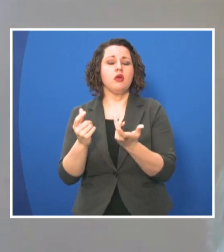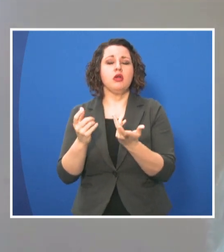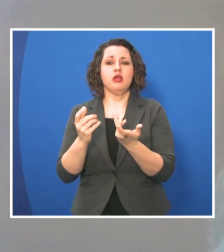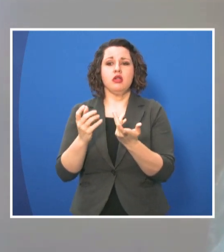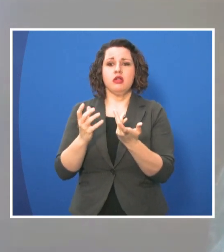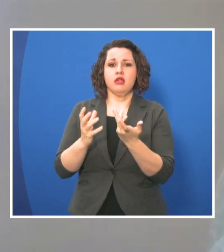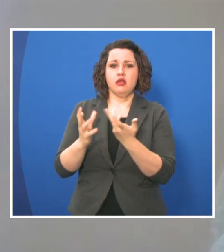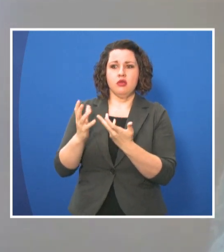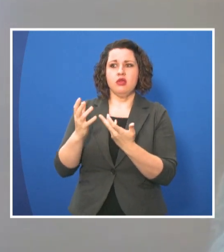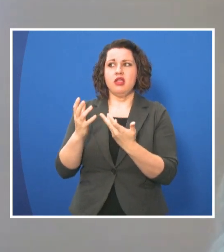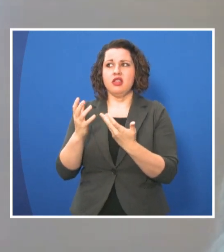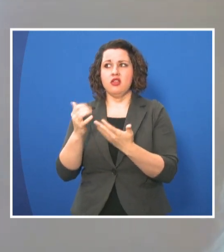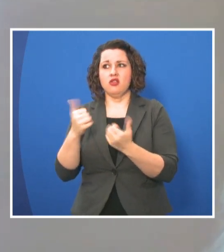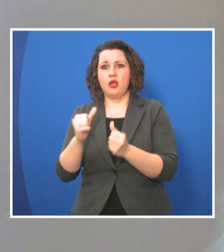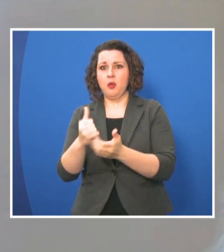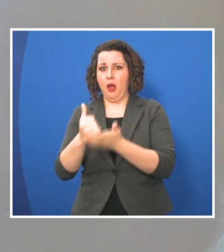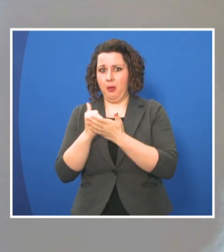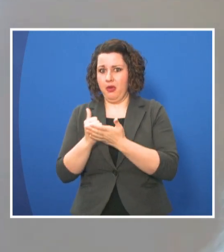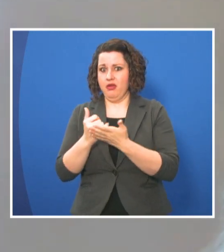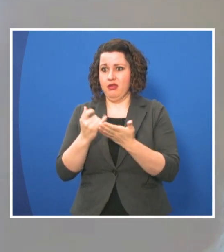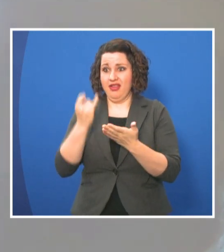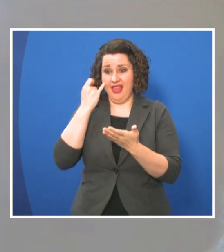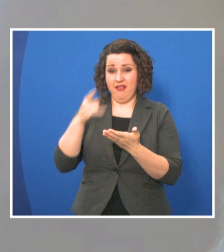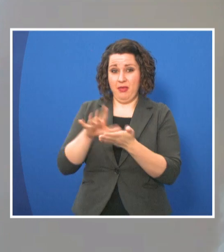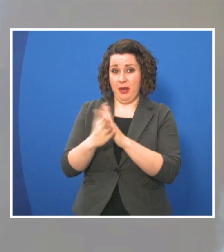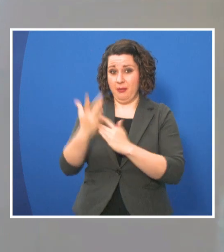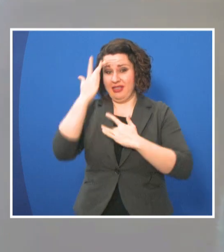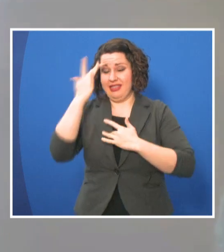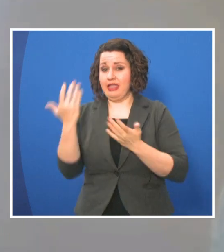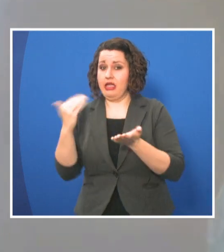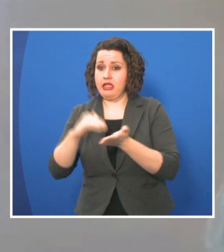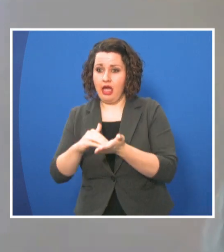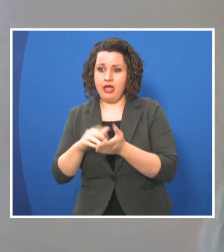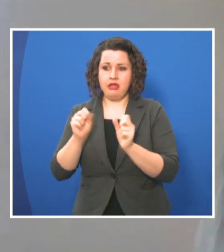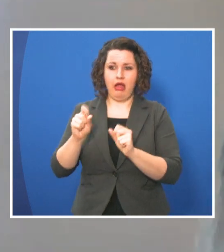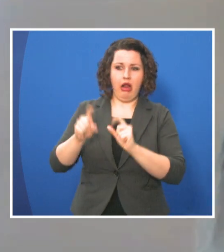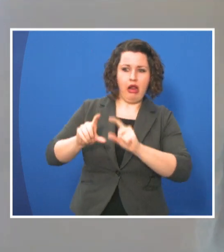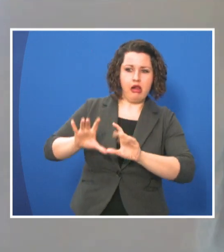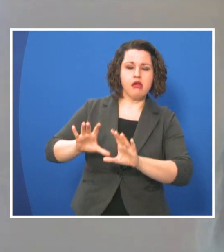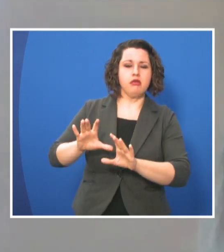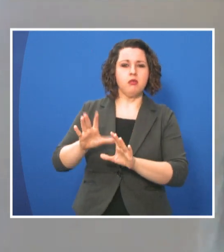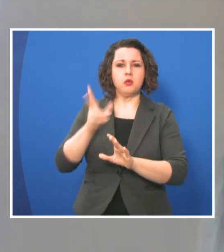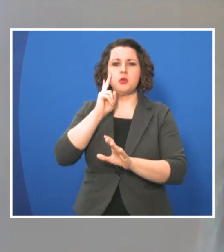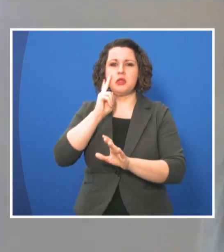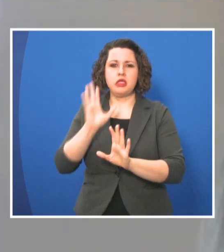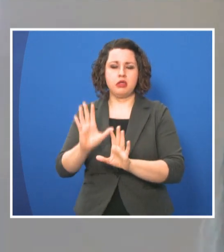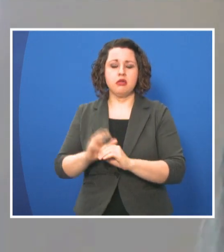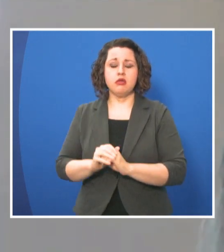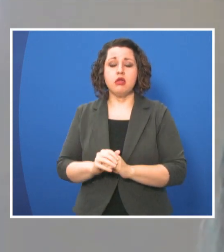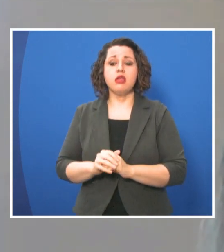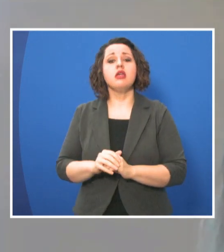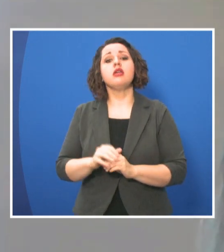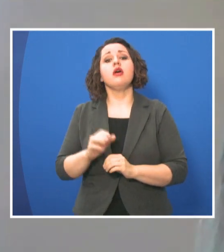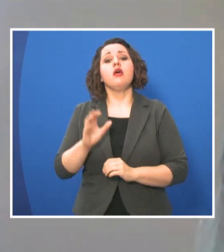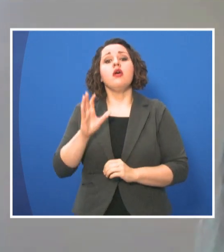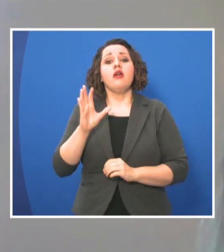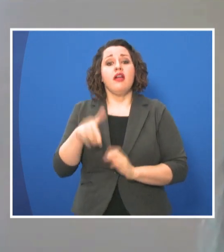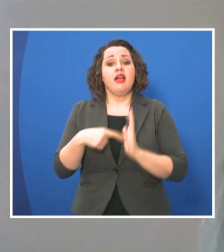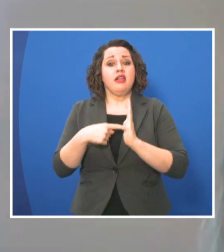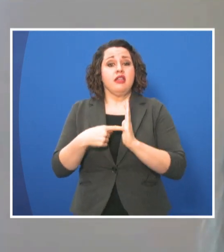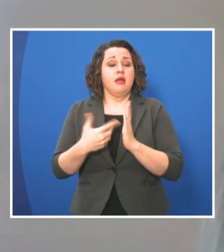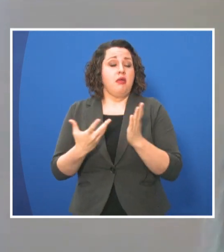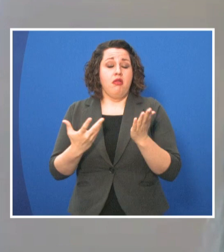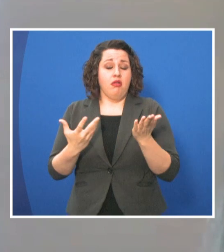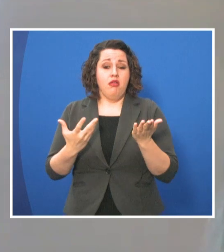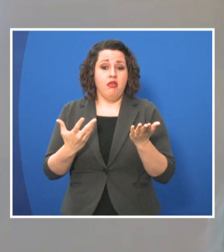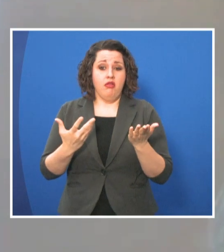us learn more if these people were then to become sick again. This is another example of information, as you heard from Governor Reynolds,